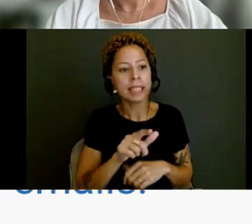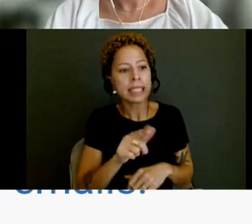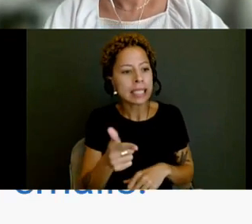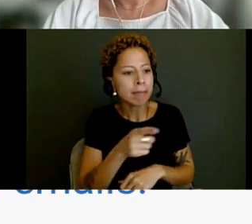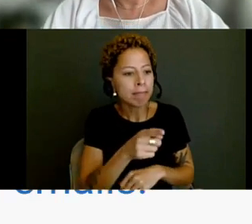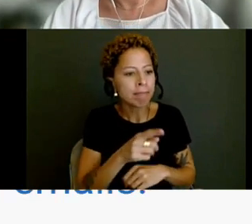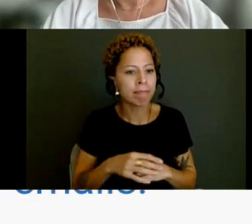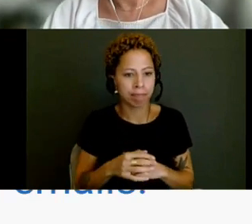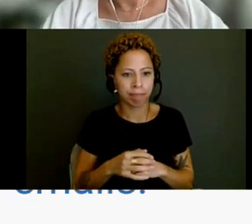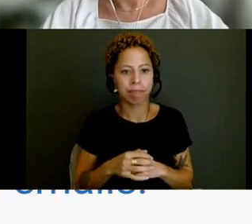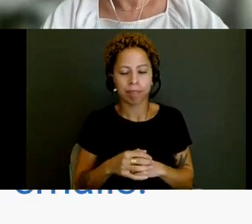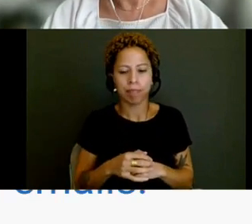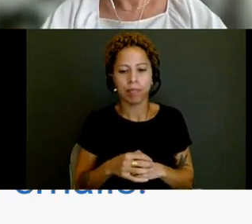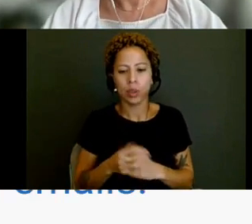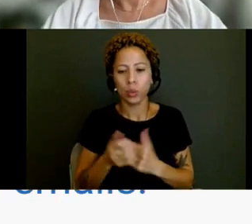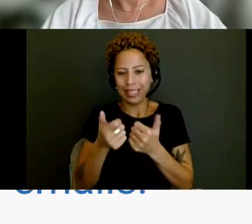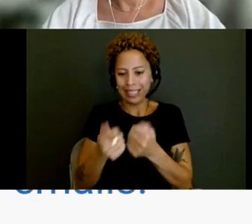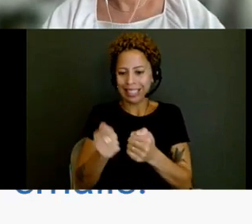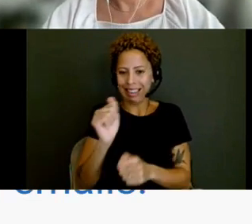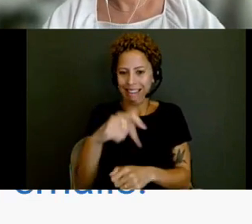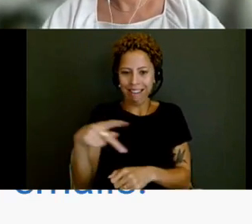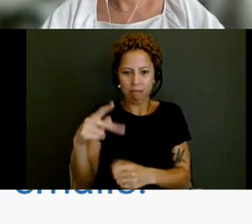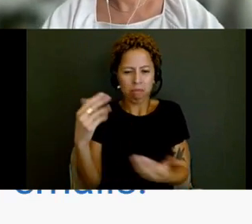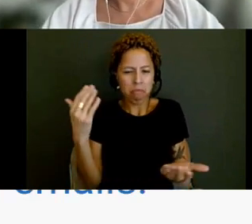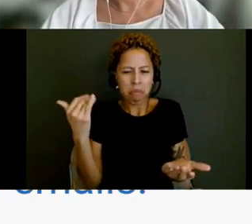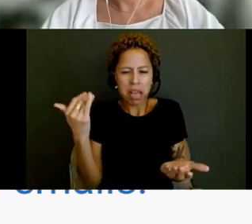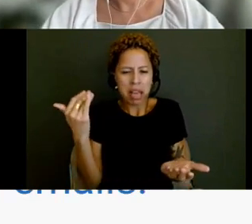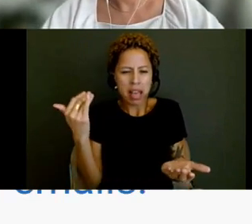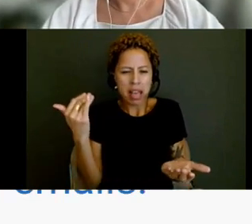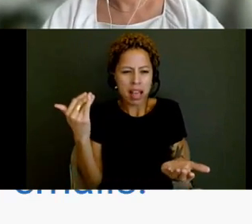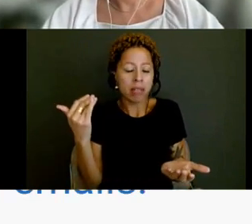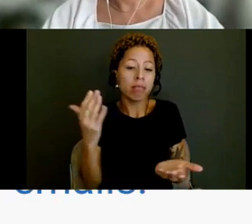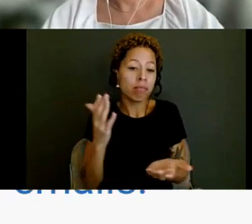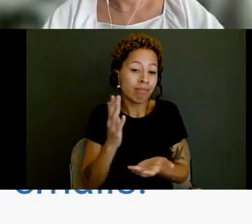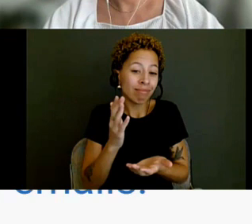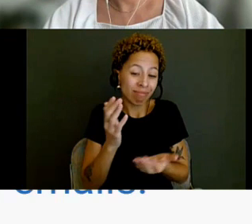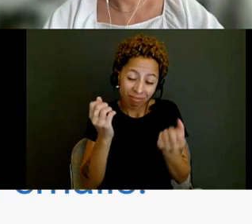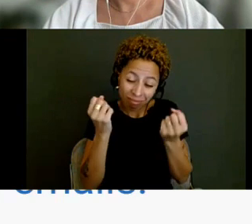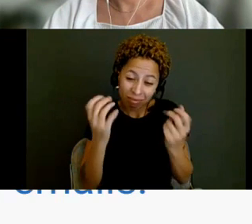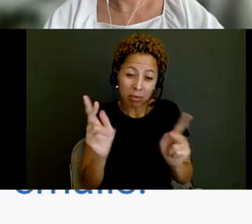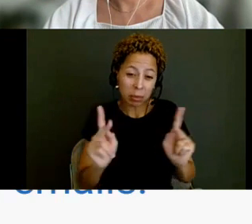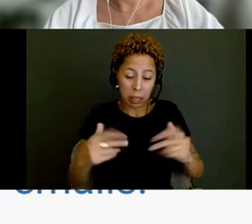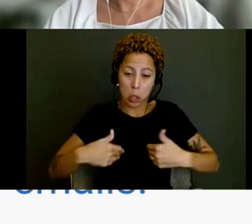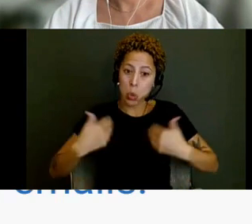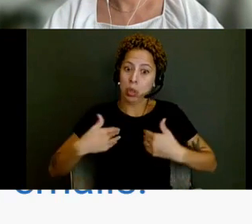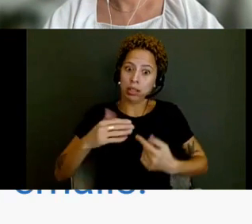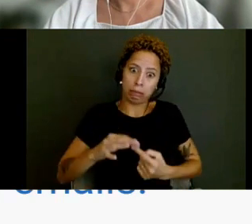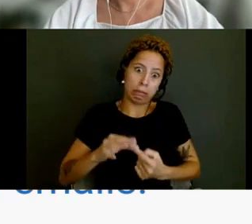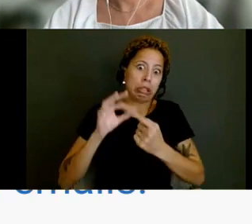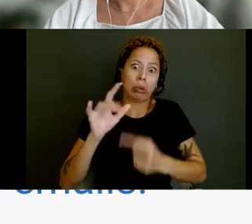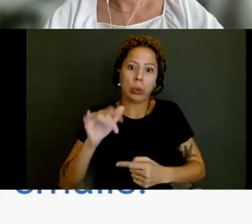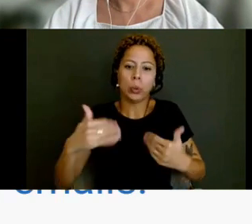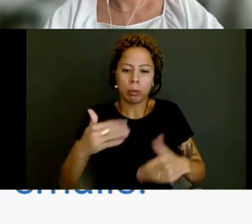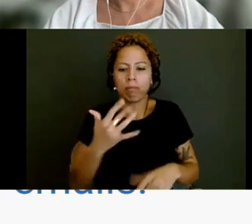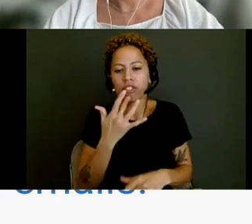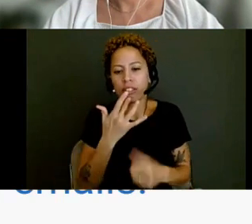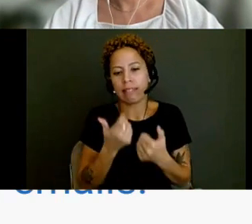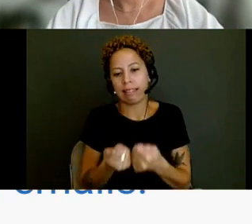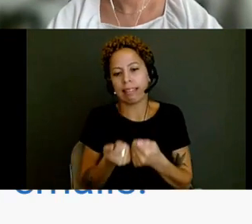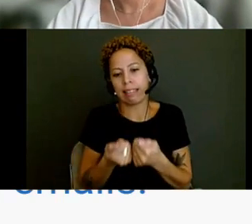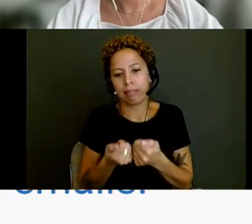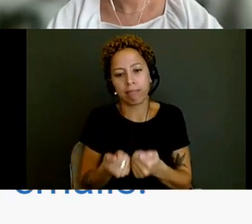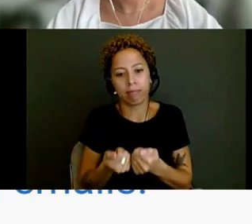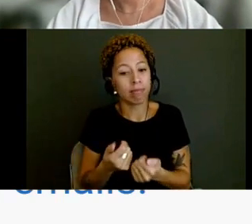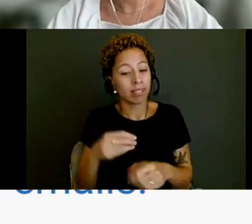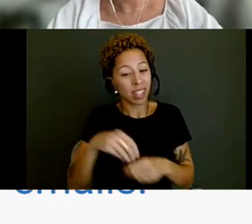Why use a texting app? You in particular seem to prefer texting over phone calls or emails. In my experience, texting is